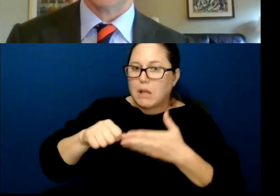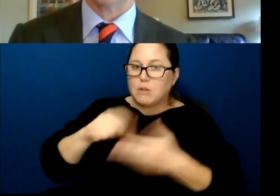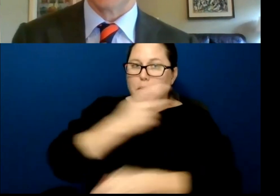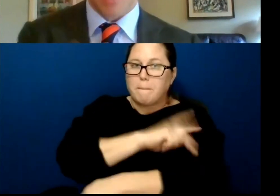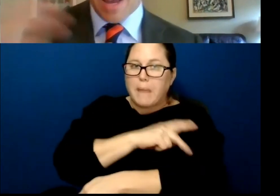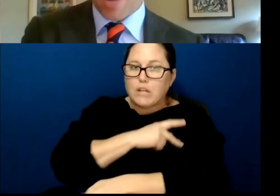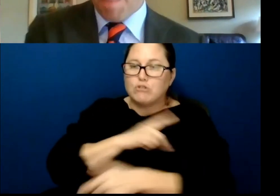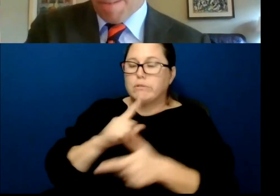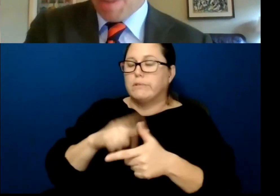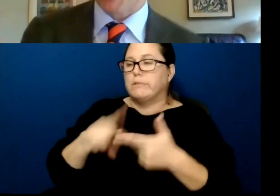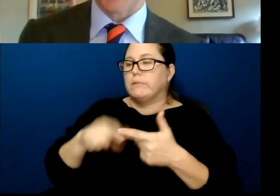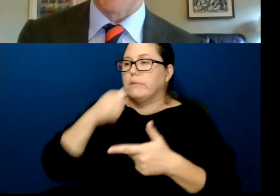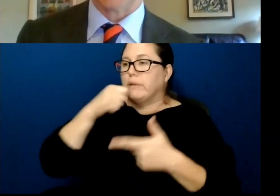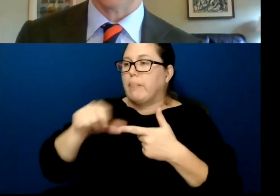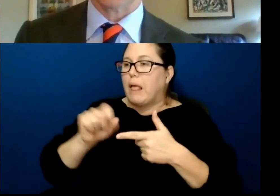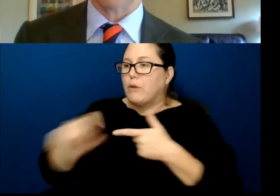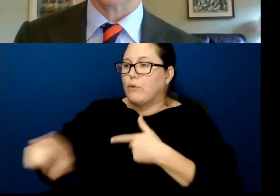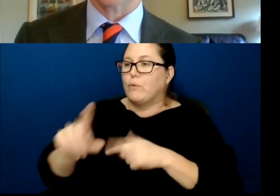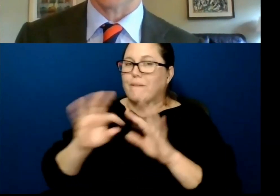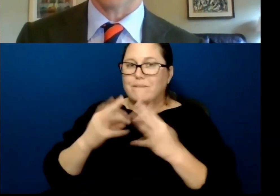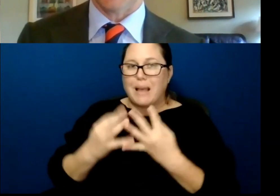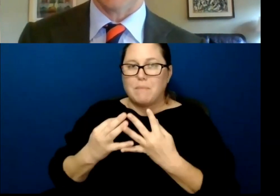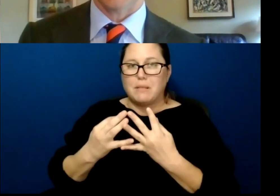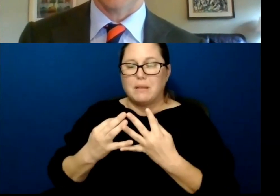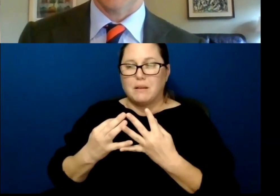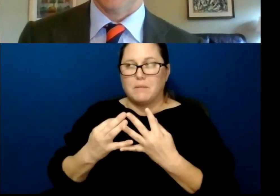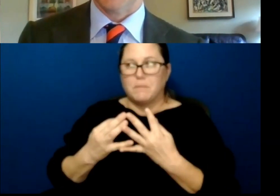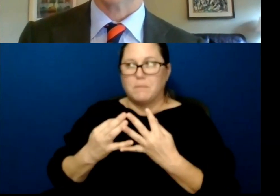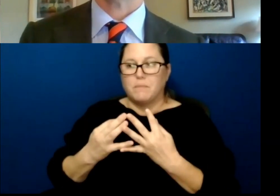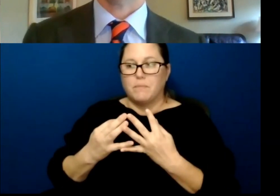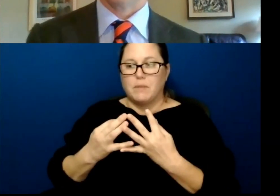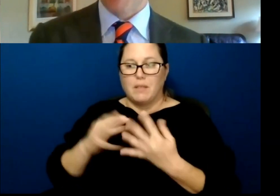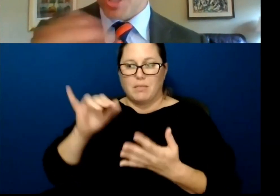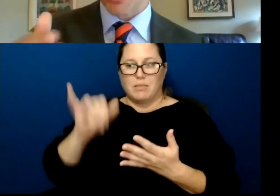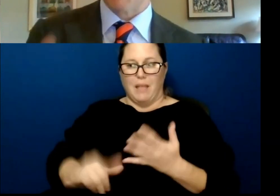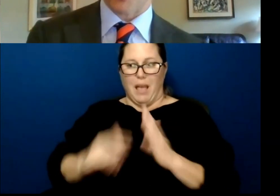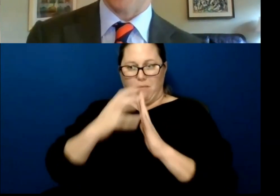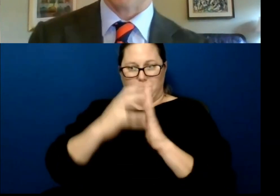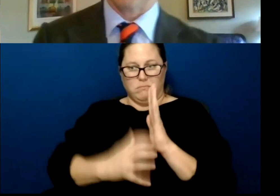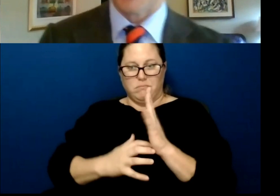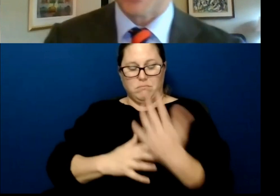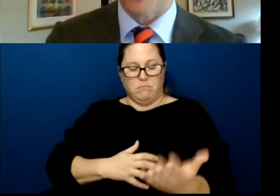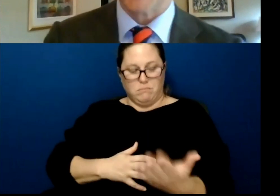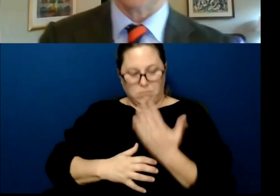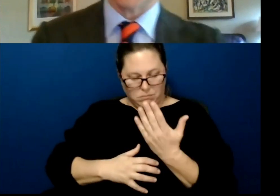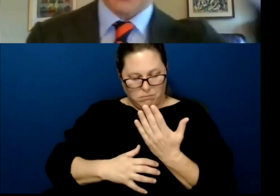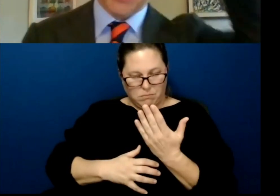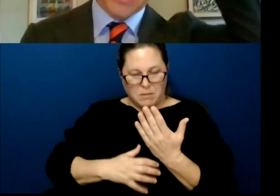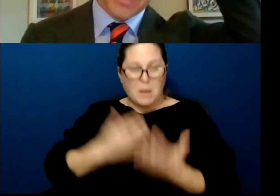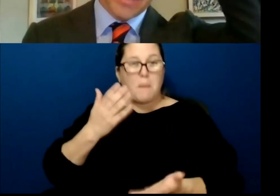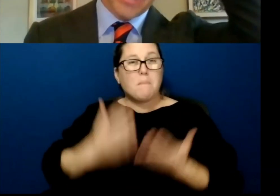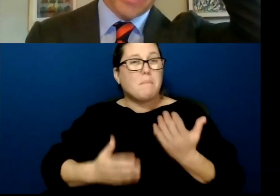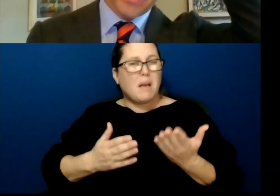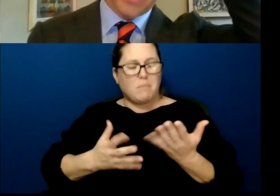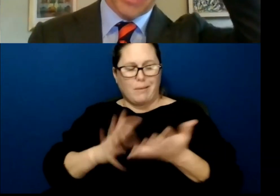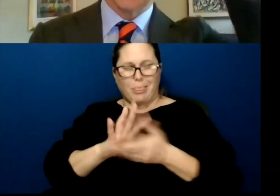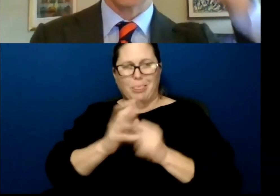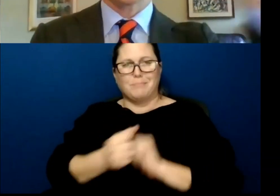you communicate is how if people are going to take you seriously or not. And so I appreciate we all went through that little